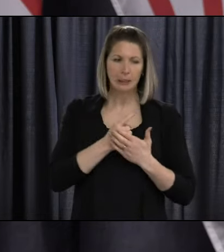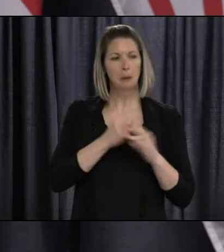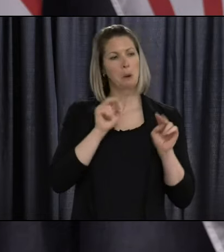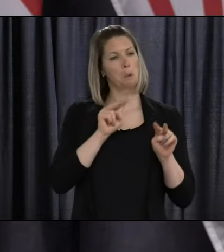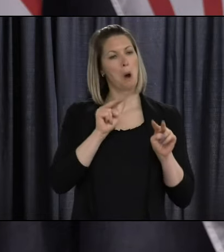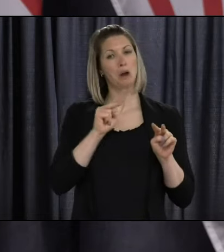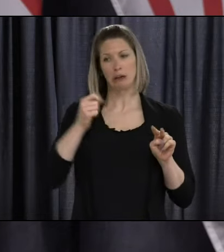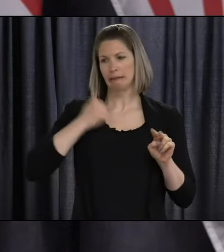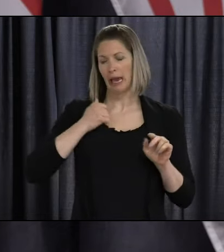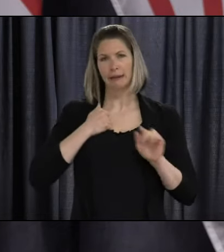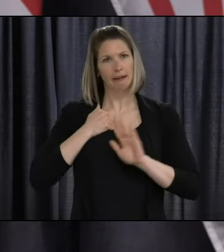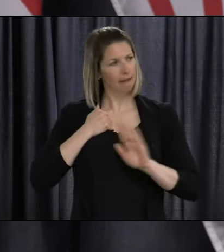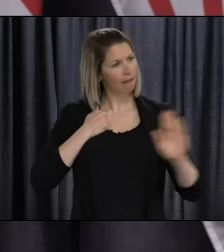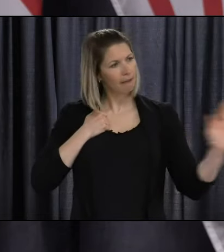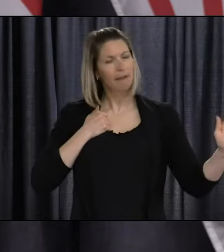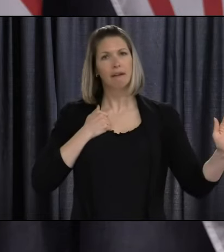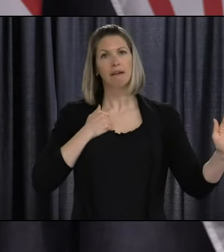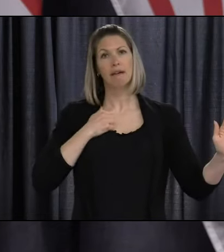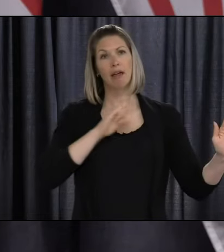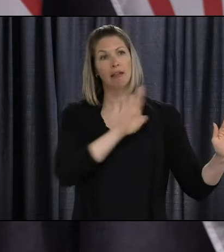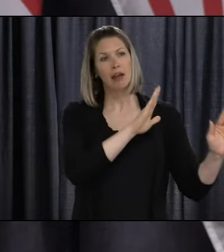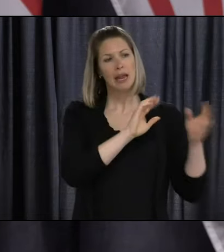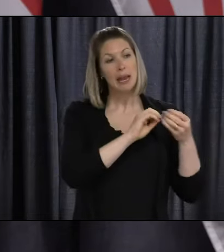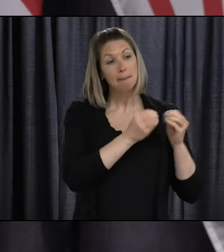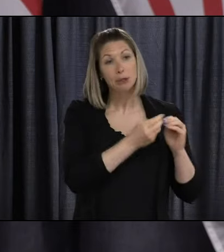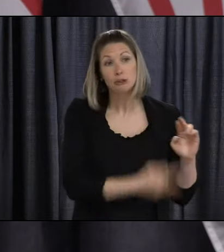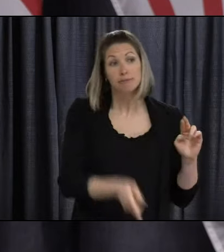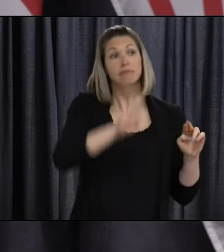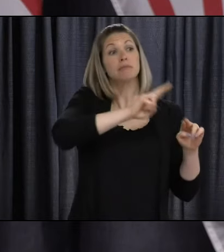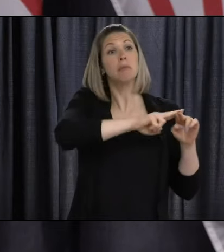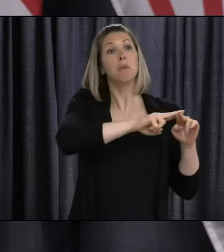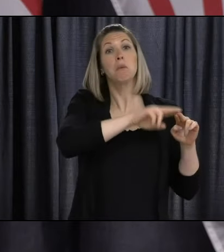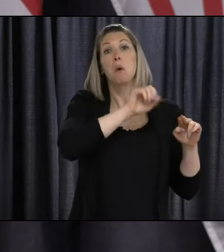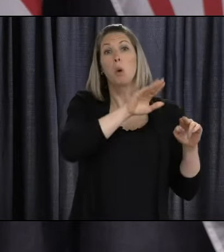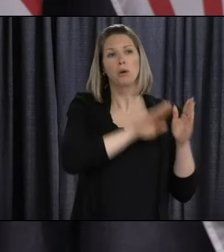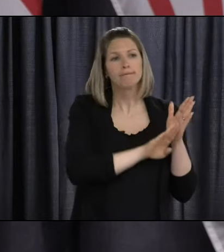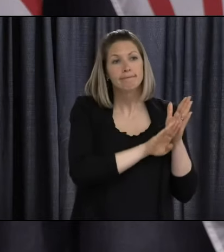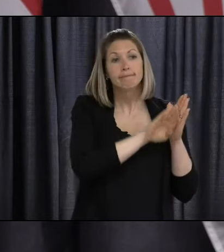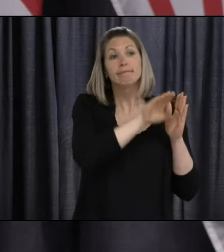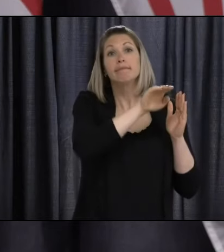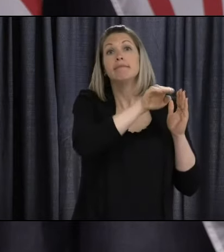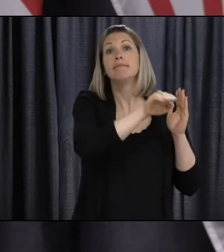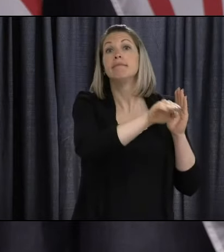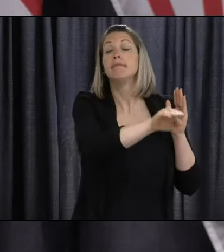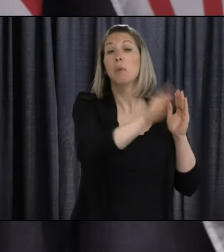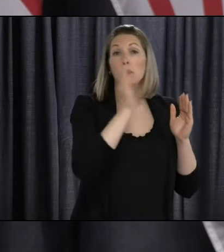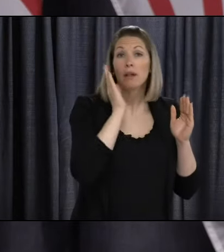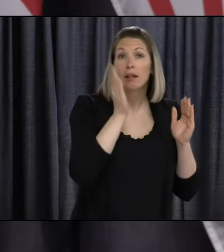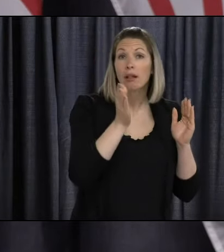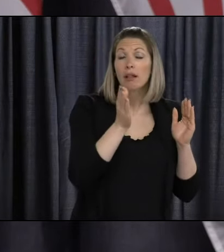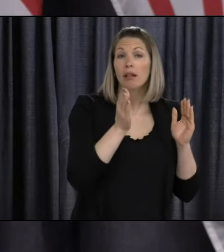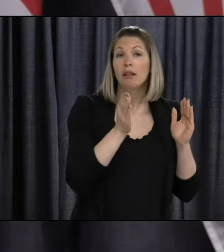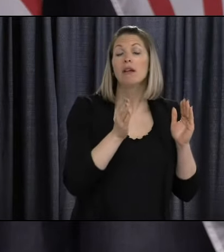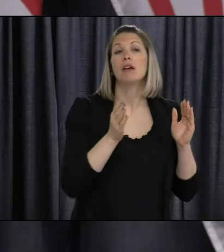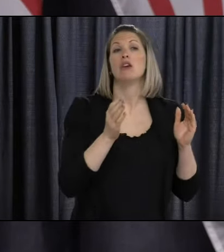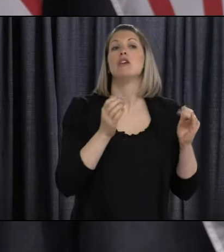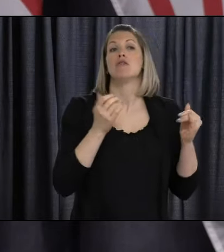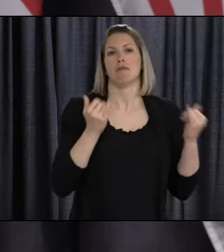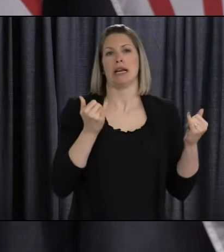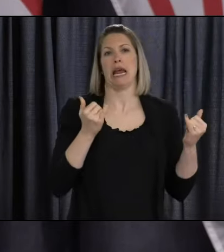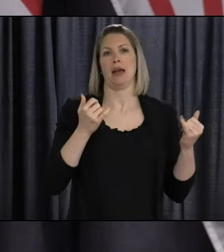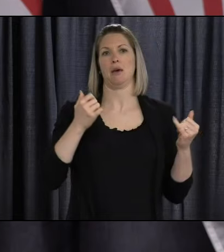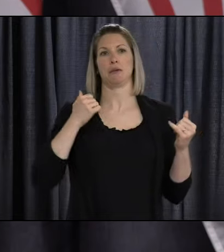so we have to be looking at what's happening in the rest of Canada. But certainly we have seen